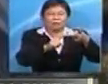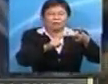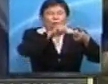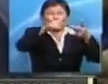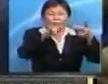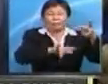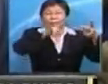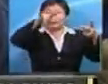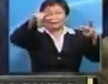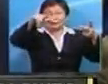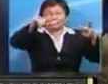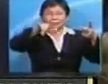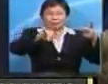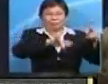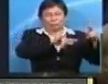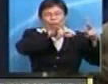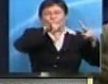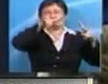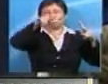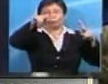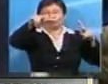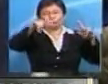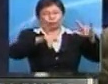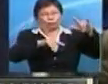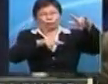the plane was flying,